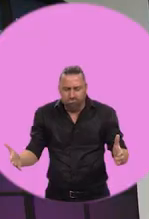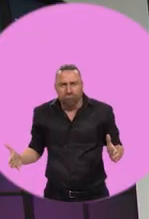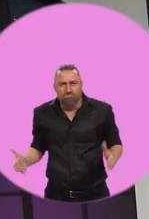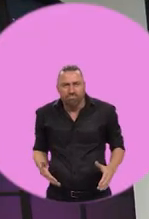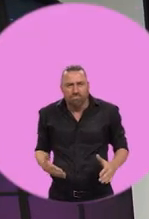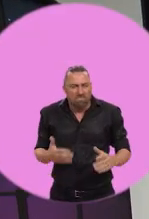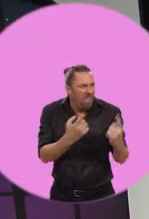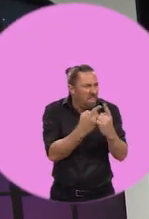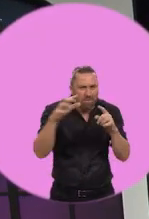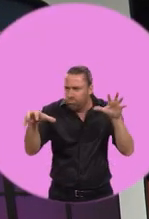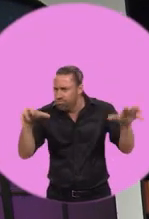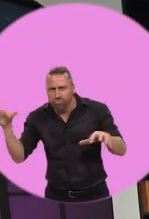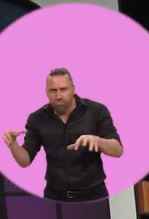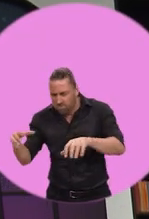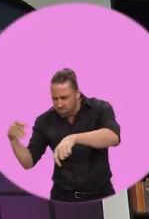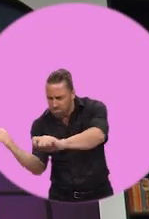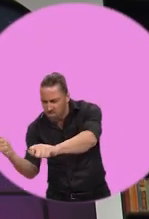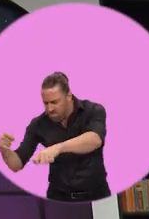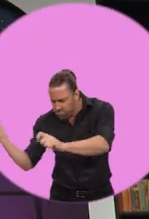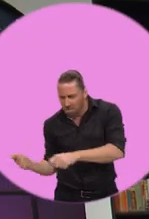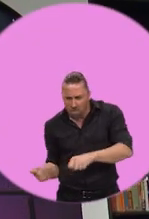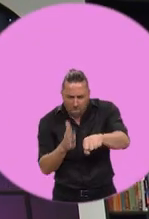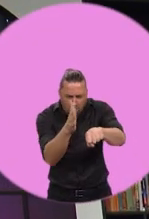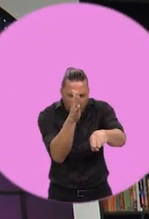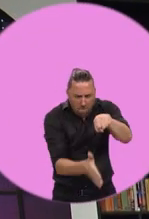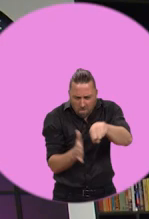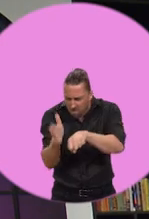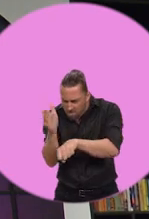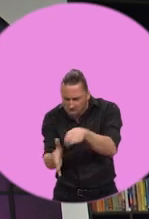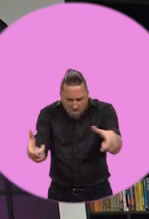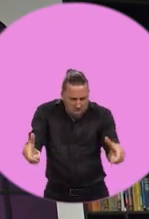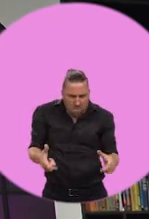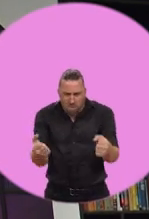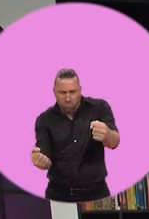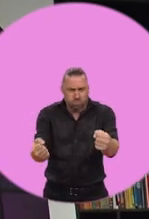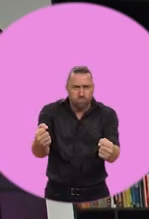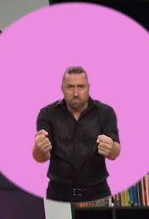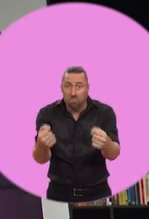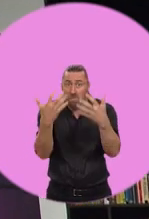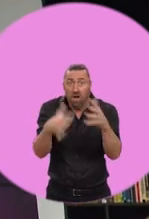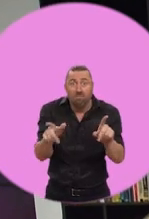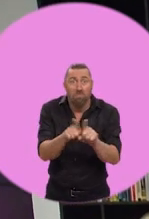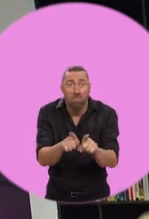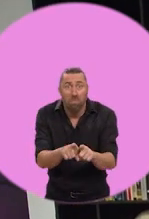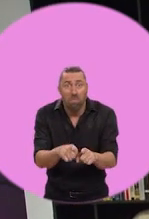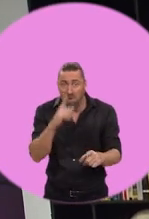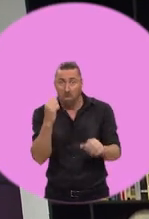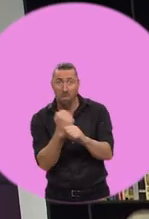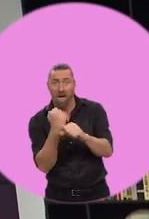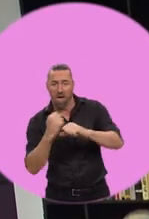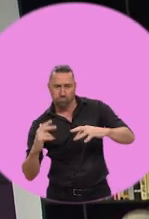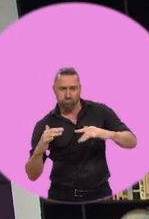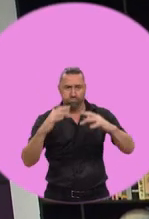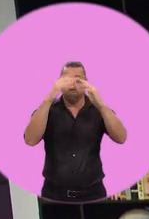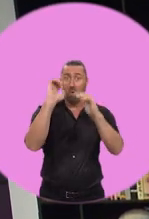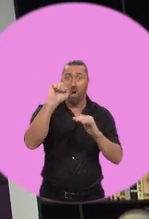home? I reckon he must have been hammering and sawing. Have you ever made anything at your house? Maybe you've made a